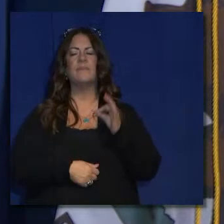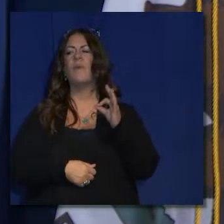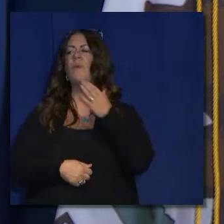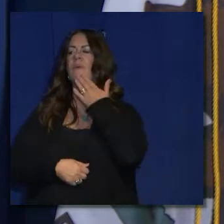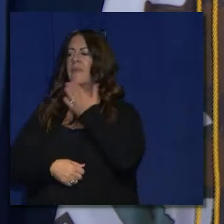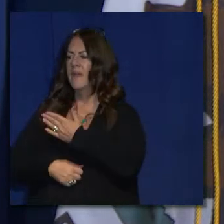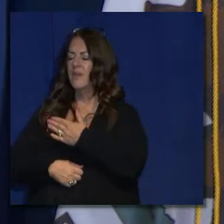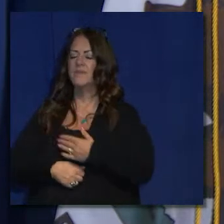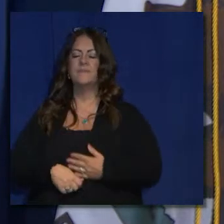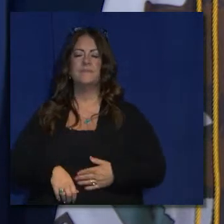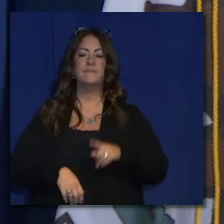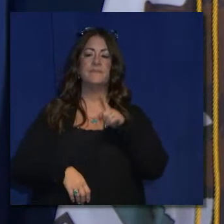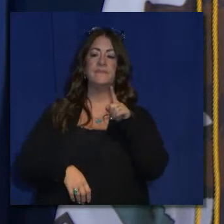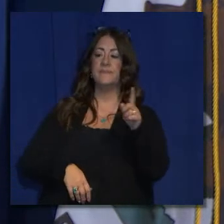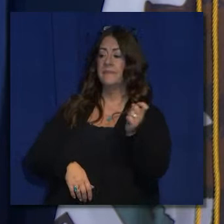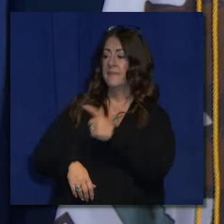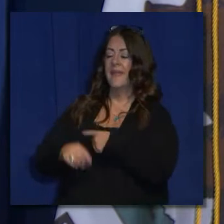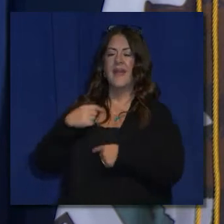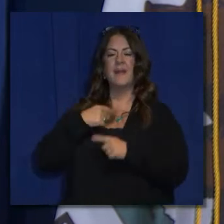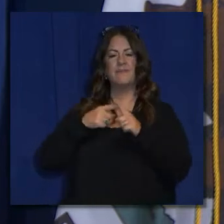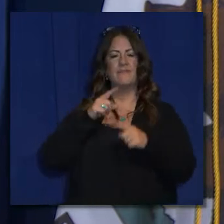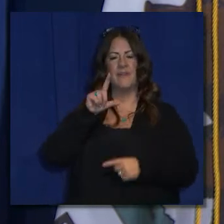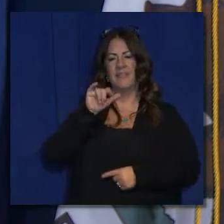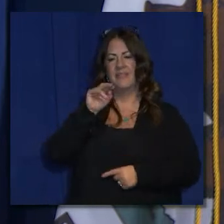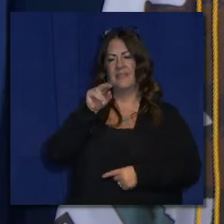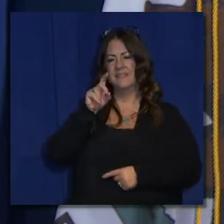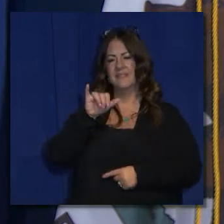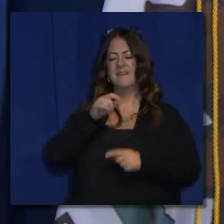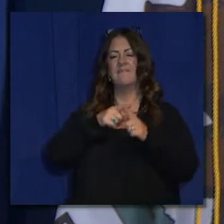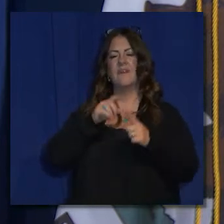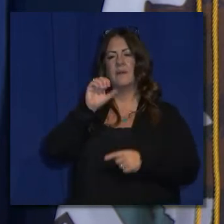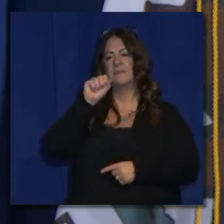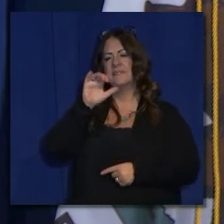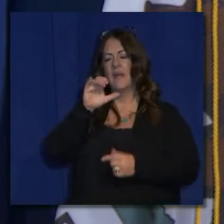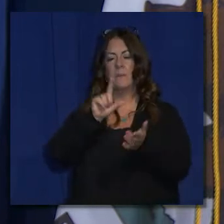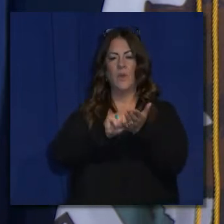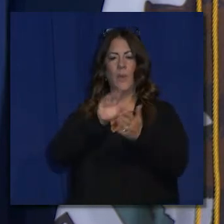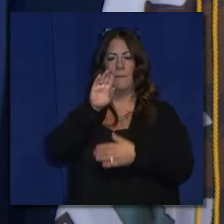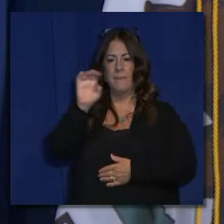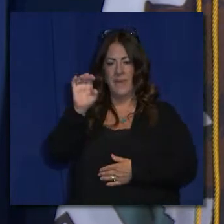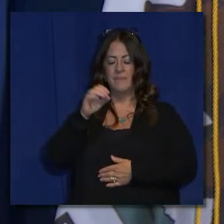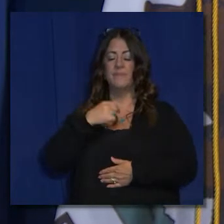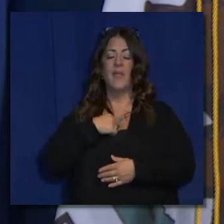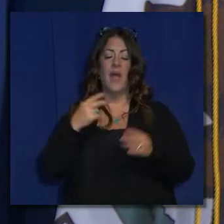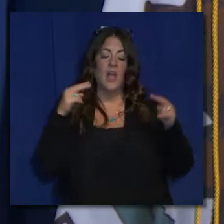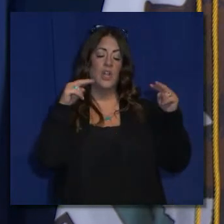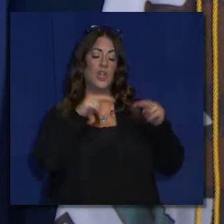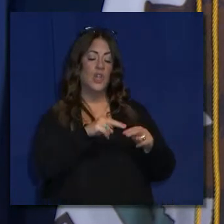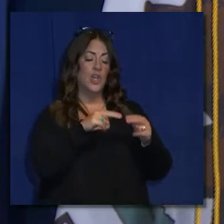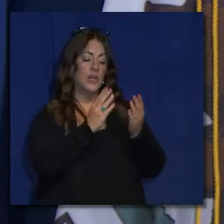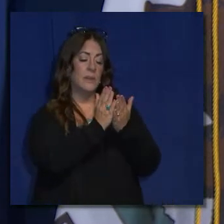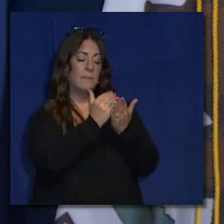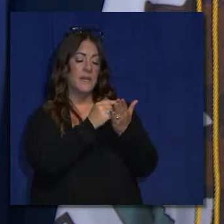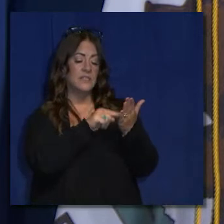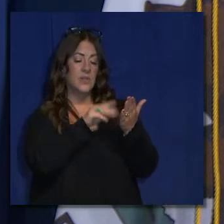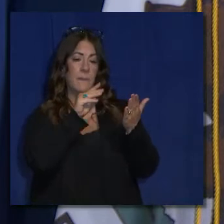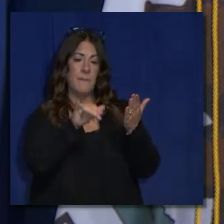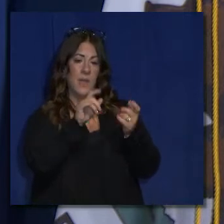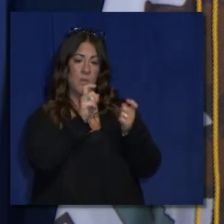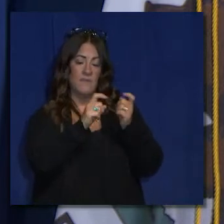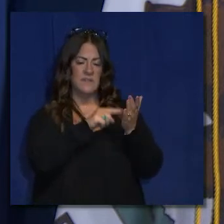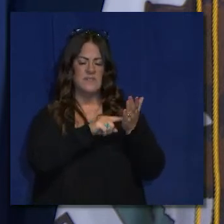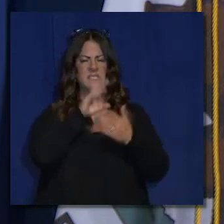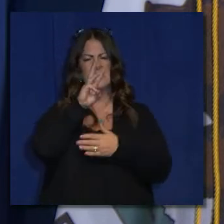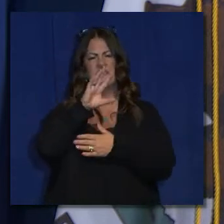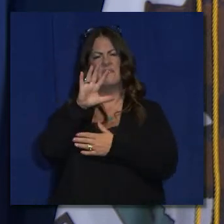Hi, Keely. This is Lindsay Holden from the SACB. Looking at the revised, it looks like the 65 million for care